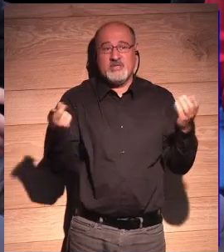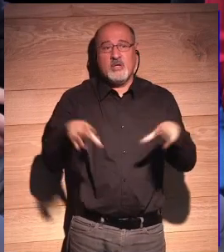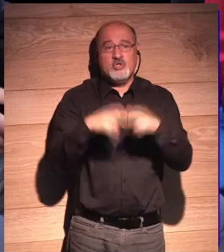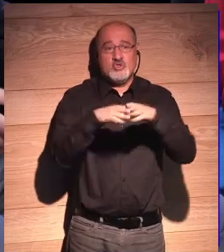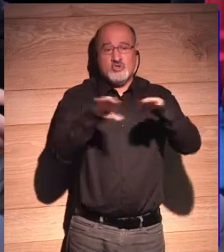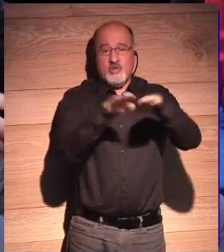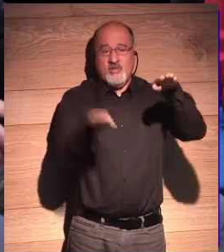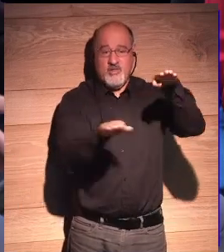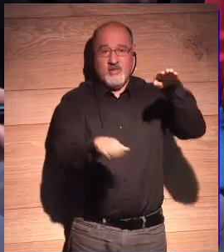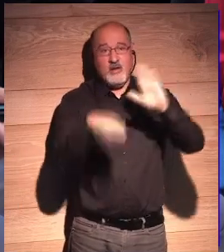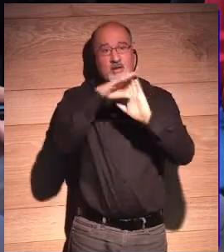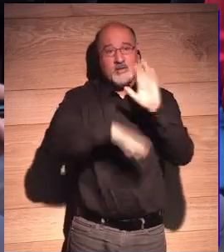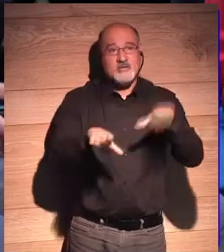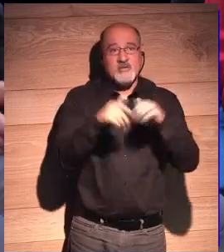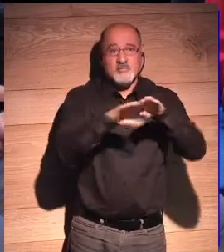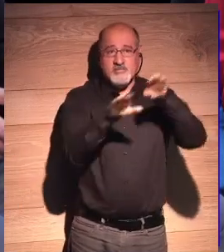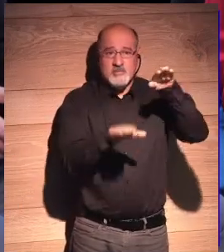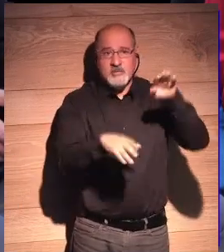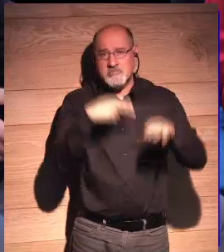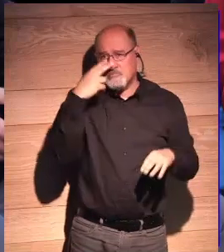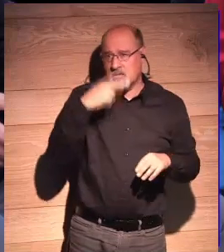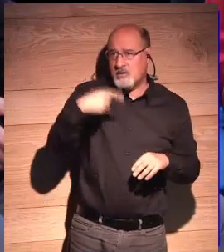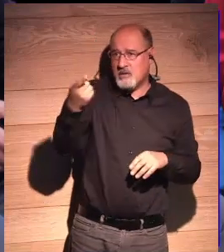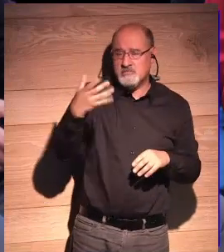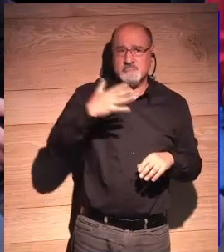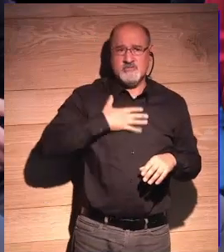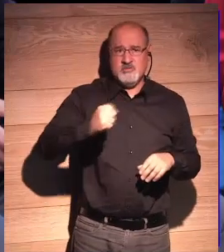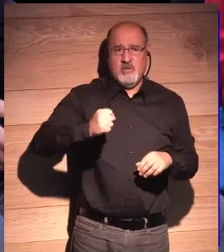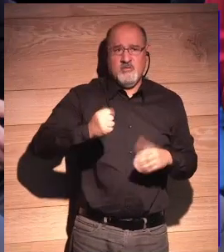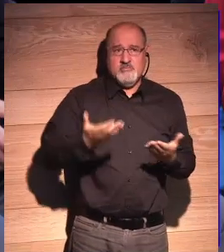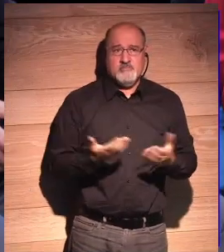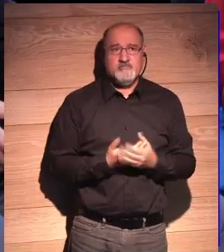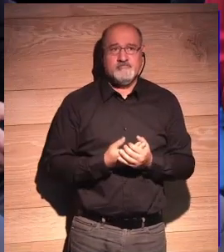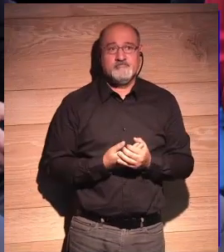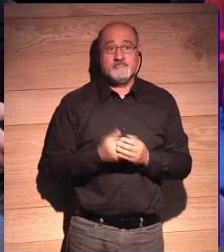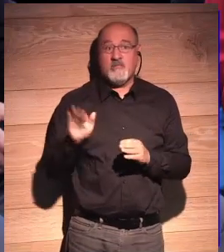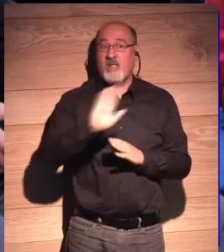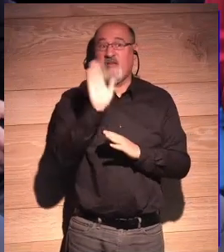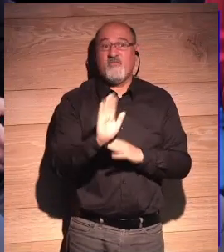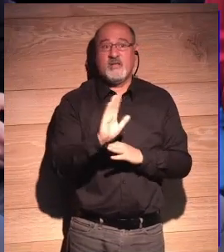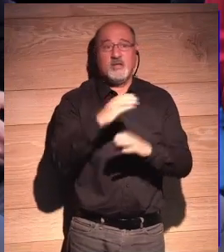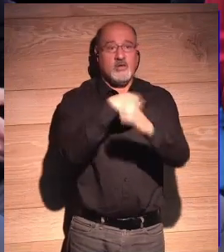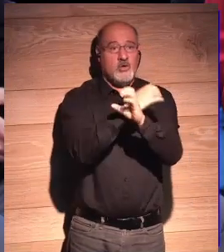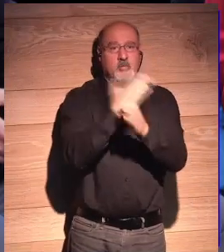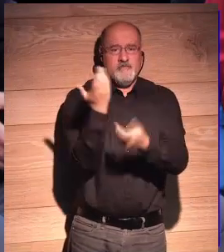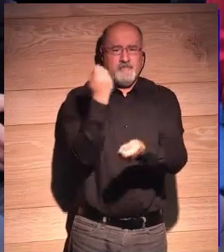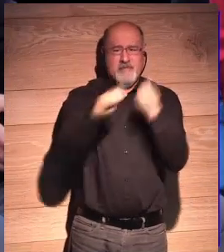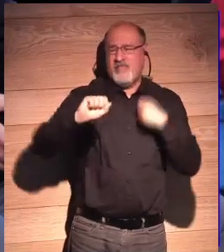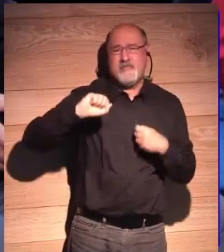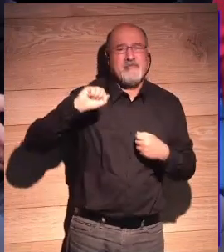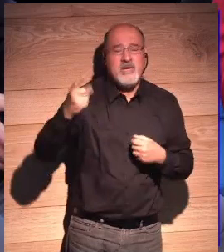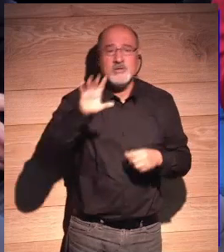in stuff like that. And now it's like number 1 at the box office. So the joke has been on me all along.